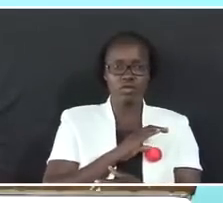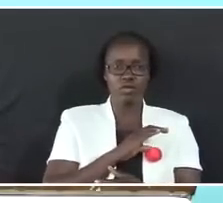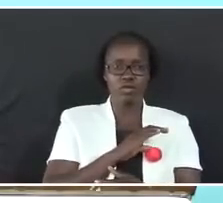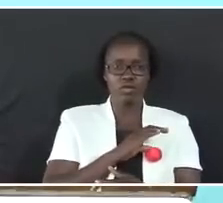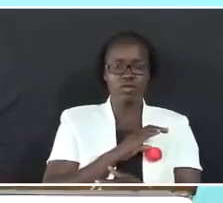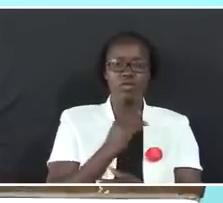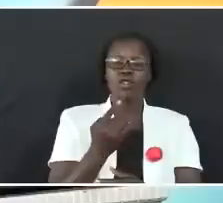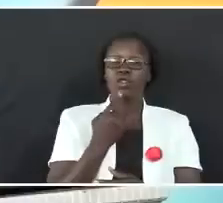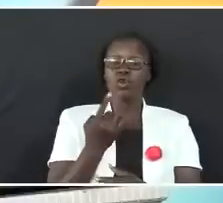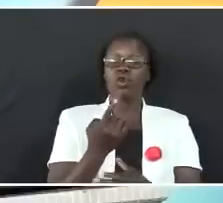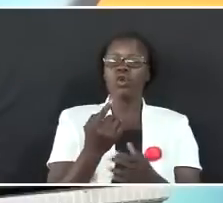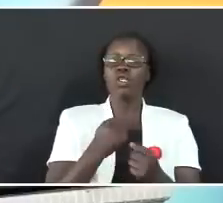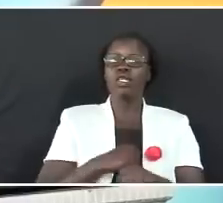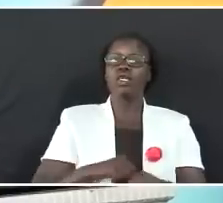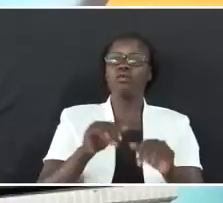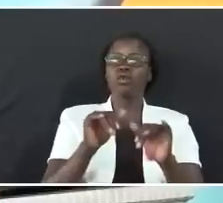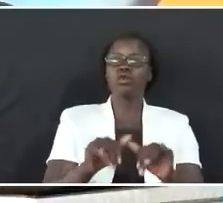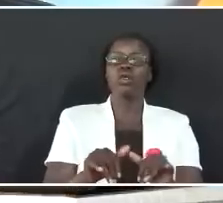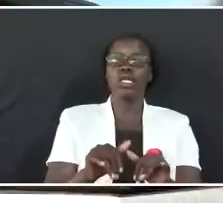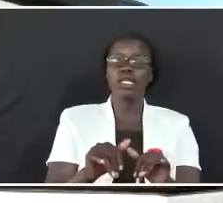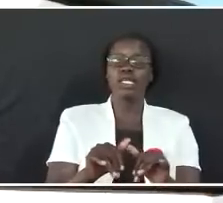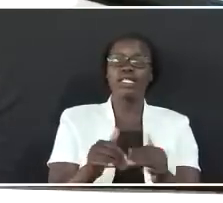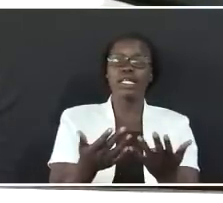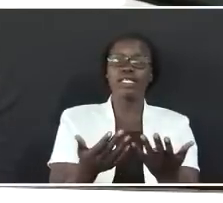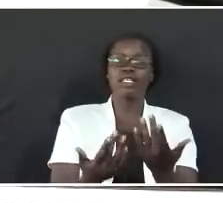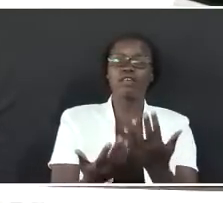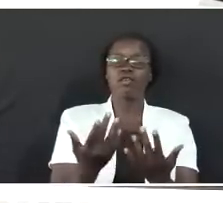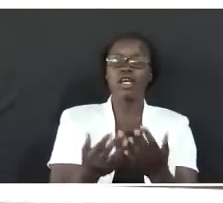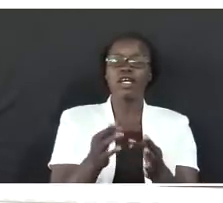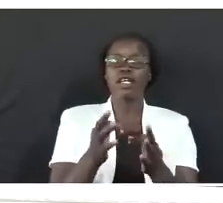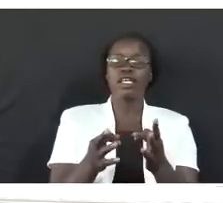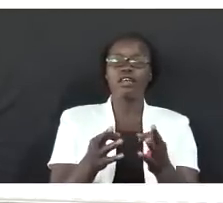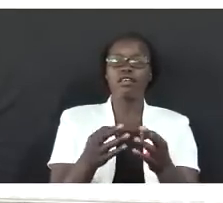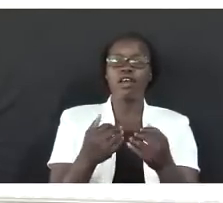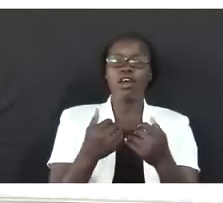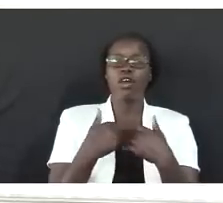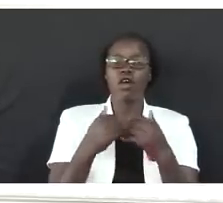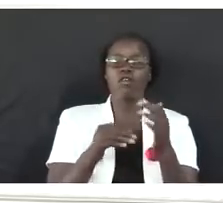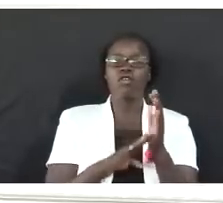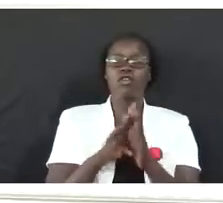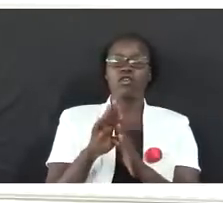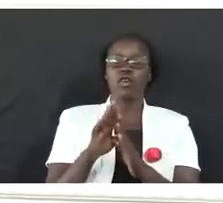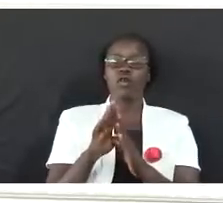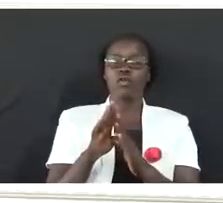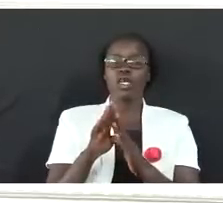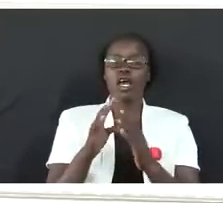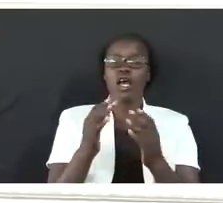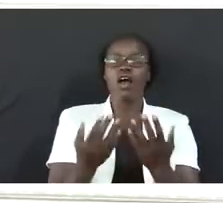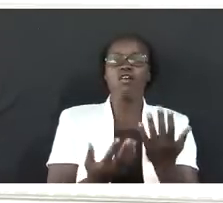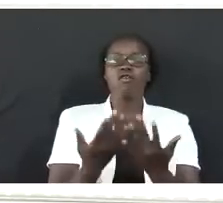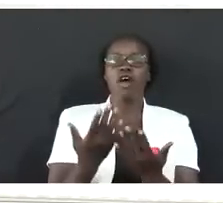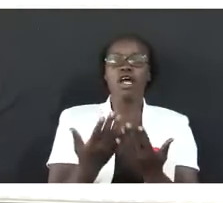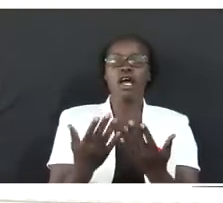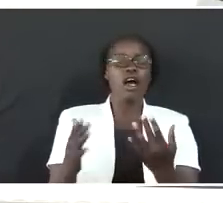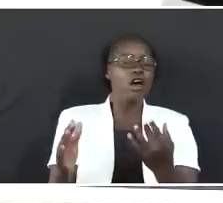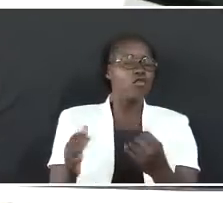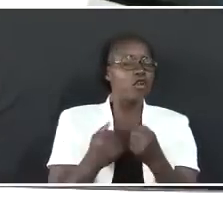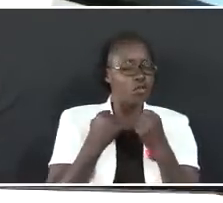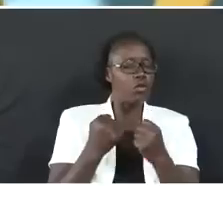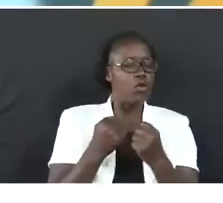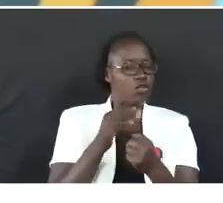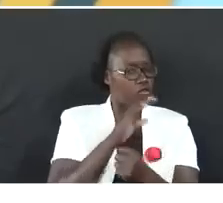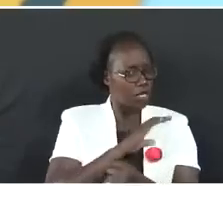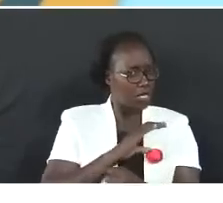You're only able to dwell in the everlasting fire if you have developed fireproof character.